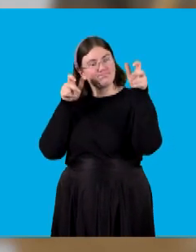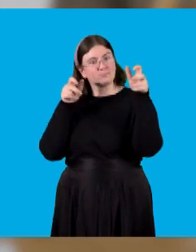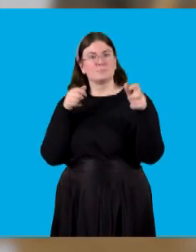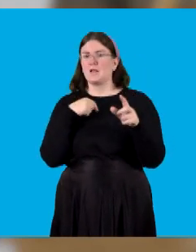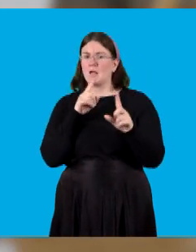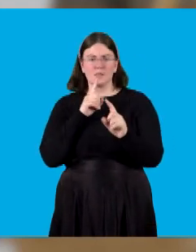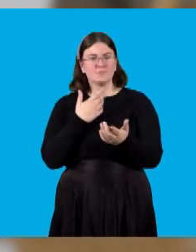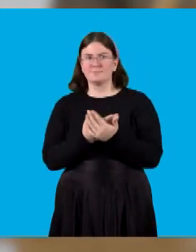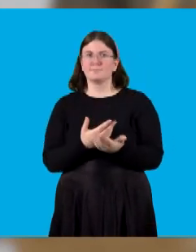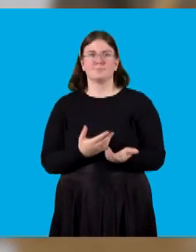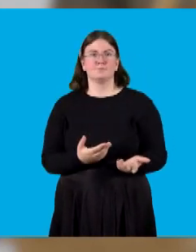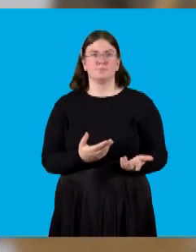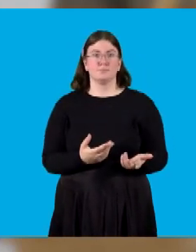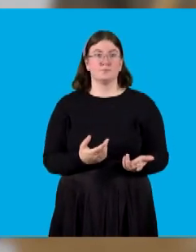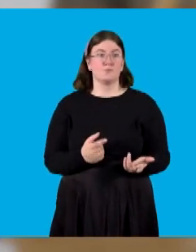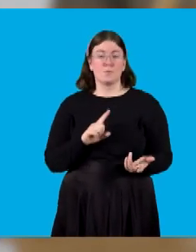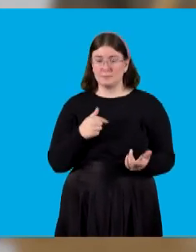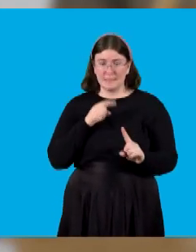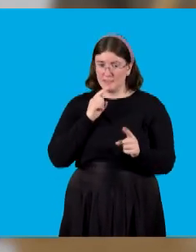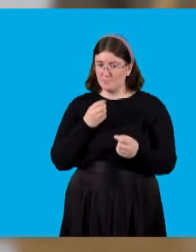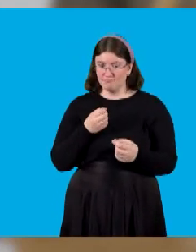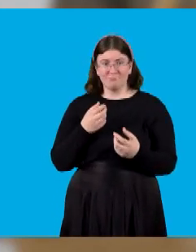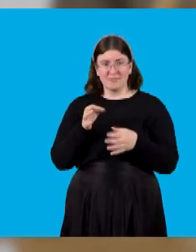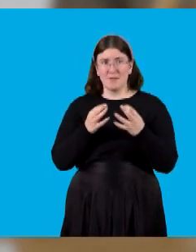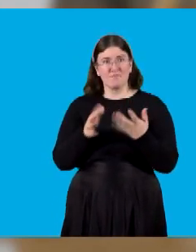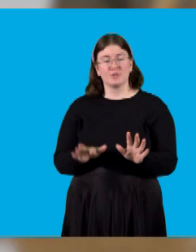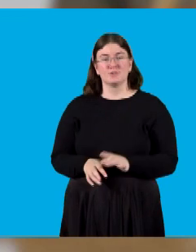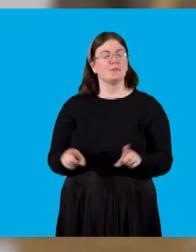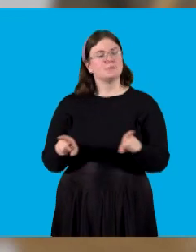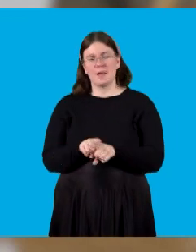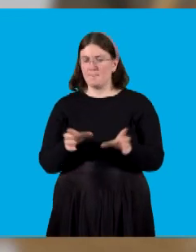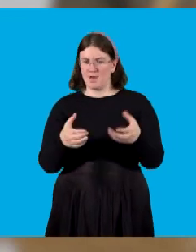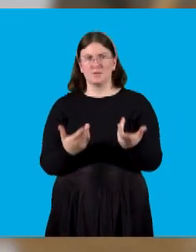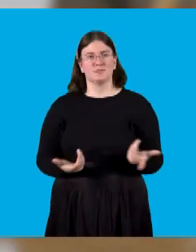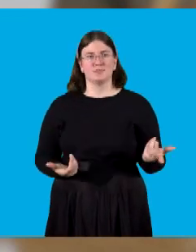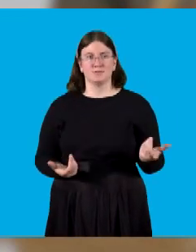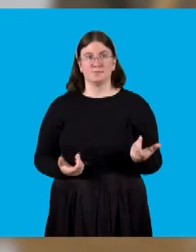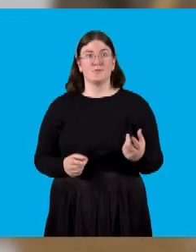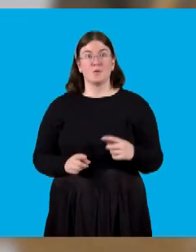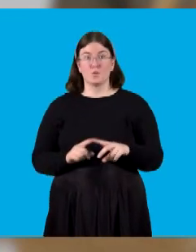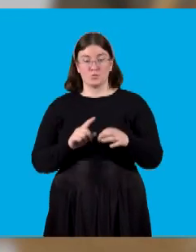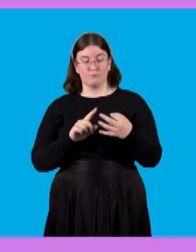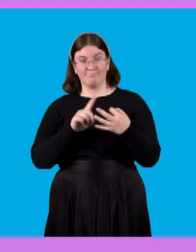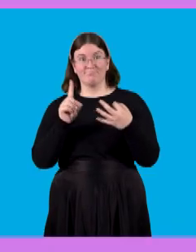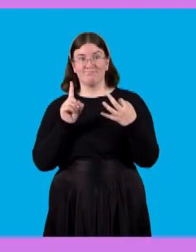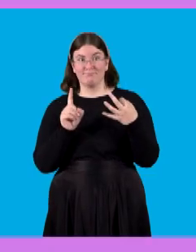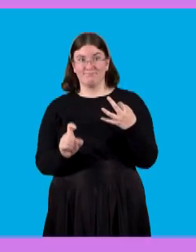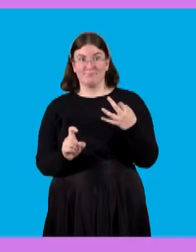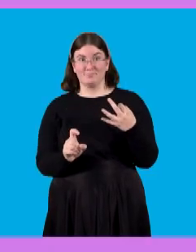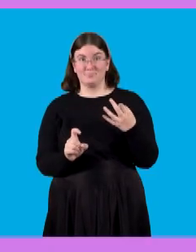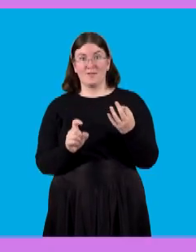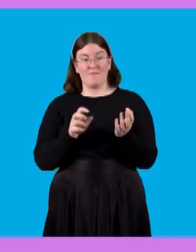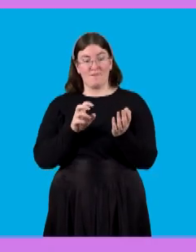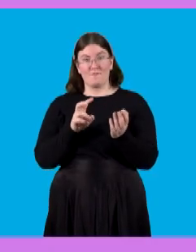This I've already addressed when I opened with this lesson. Same will apply in your classrooms. Right, question number 3. Calculate